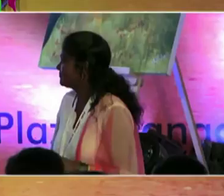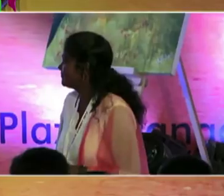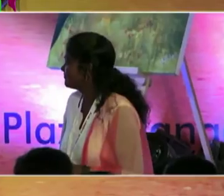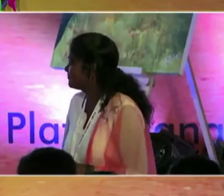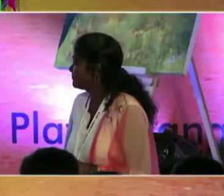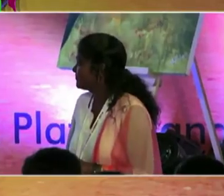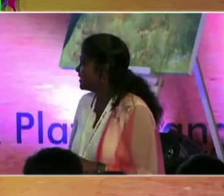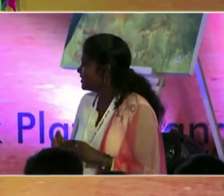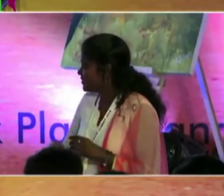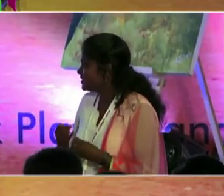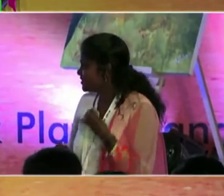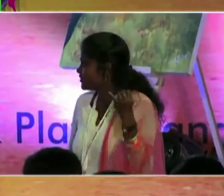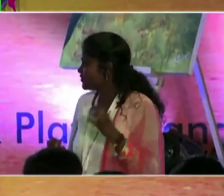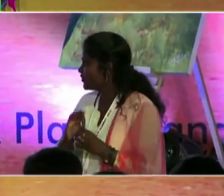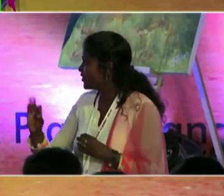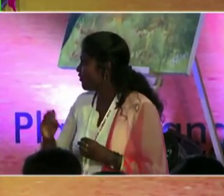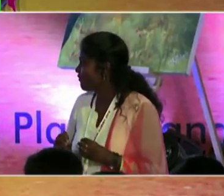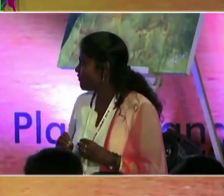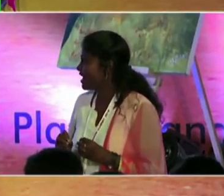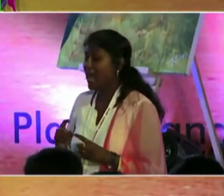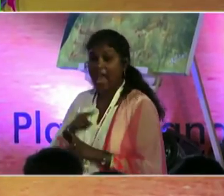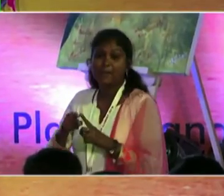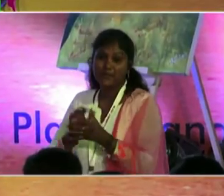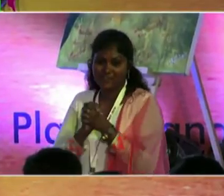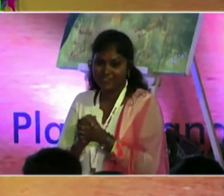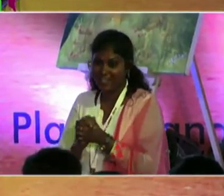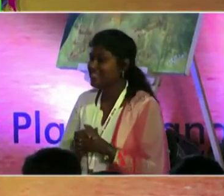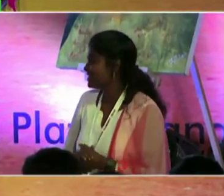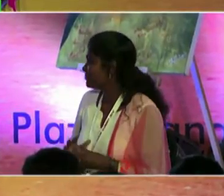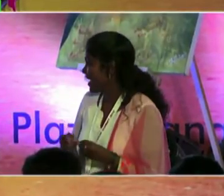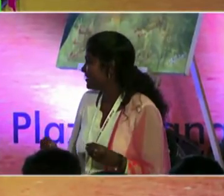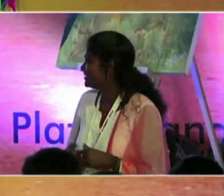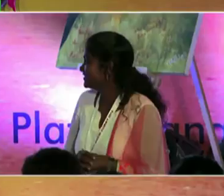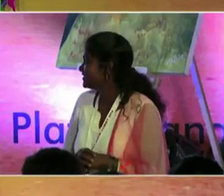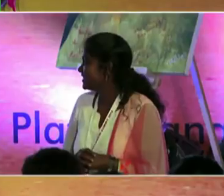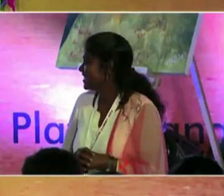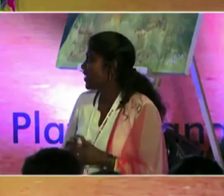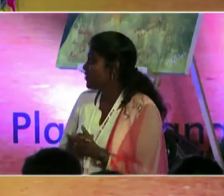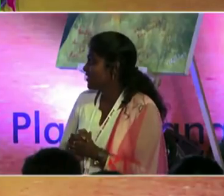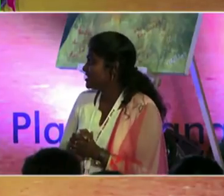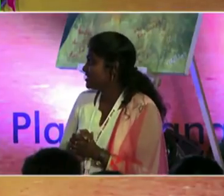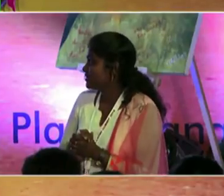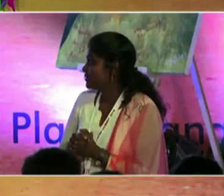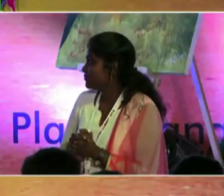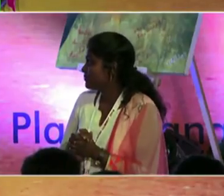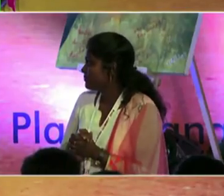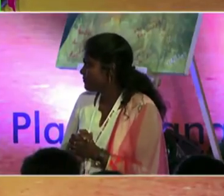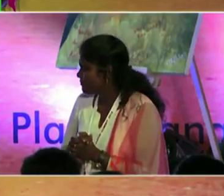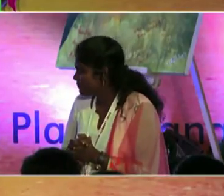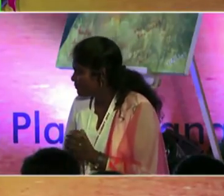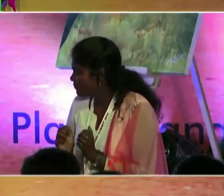the story of divine friendship, a friendship between Karna and